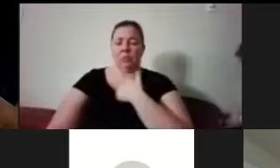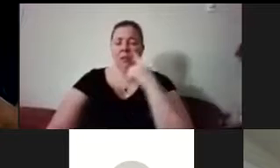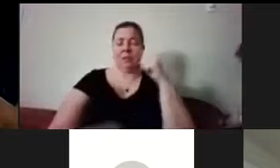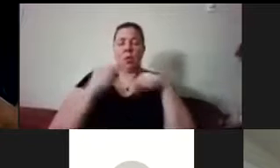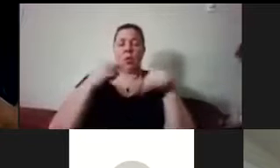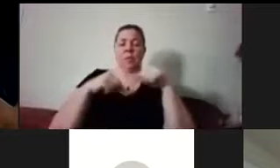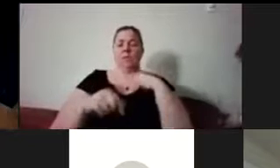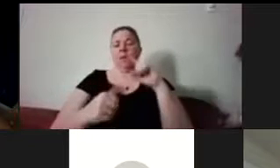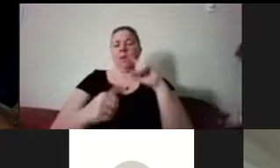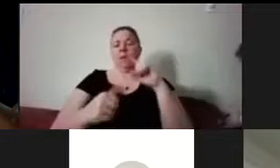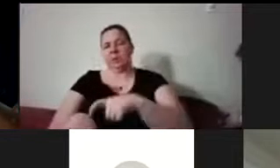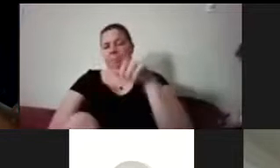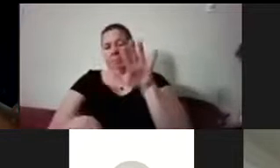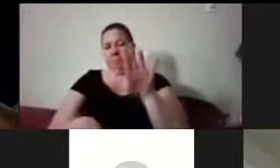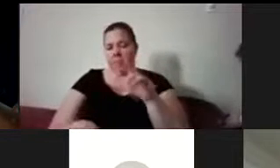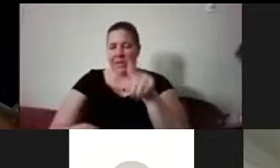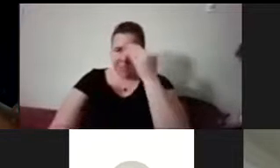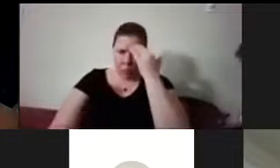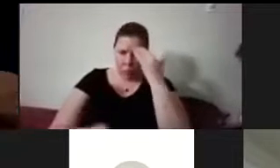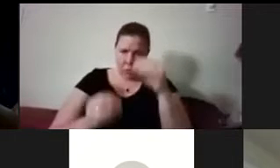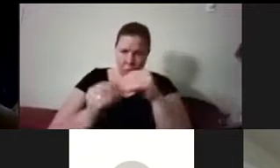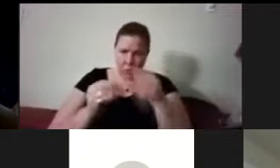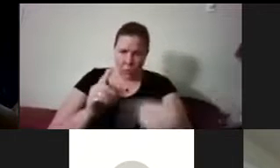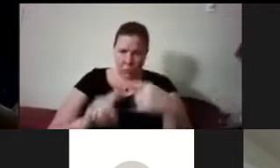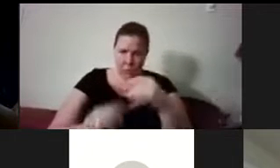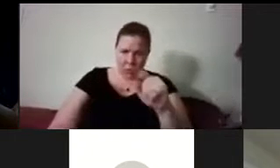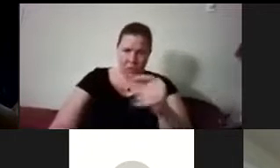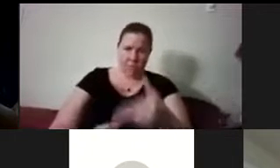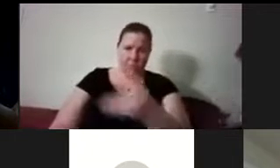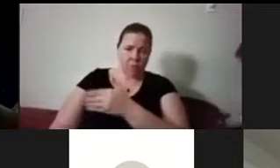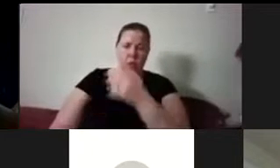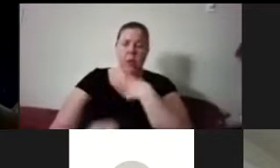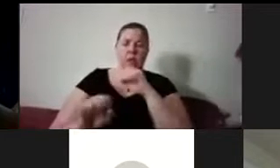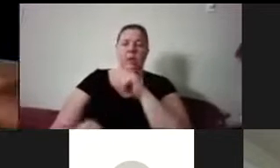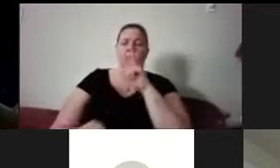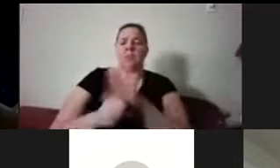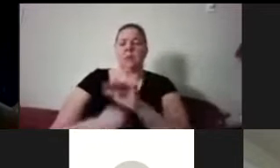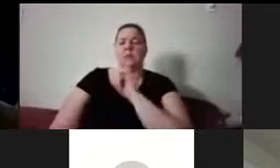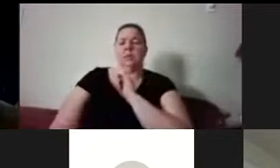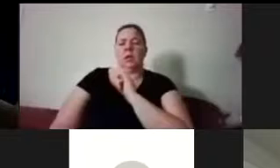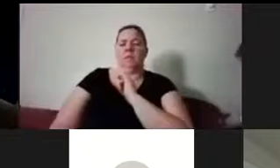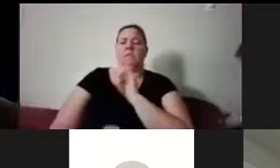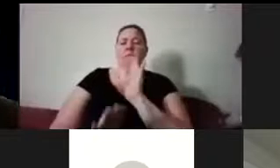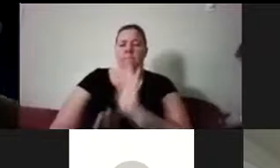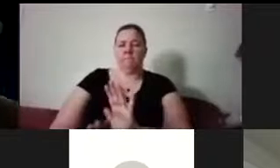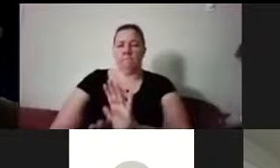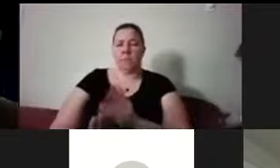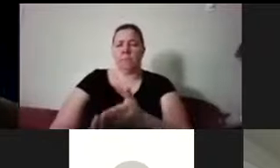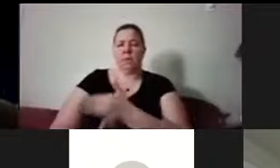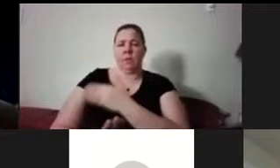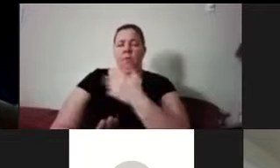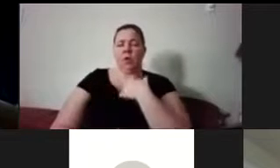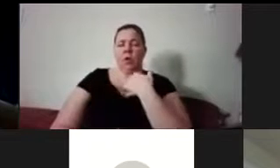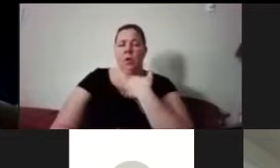This is my first time. So I need to know more about it before, I commit myself to it and before I